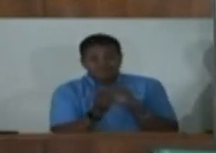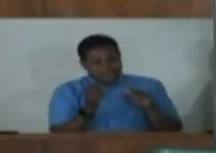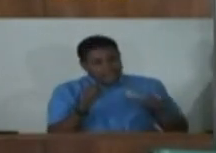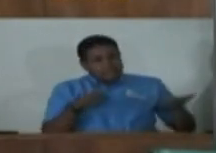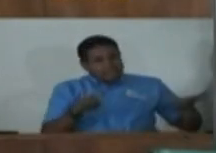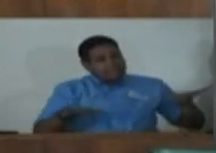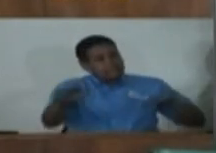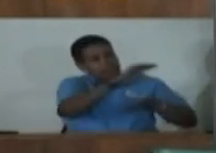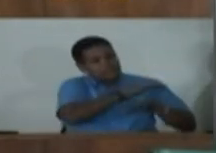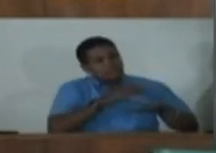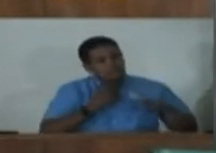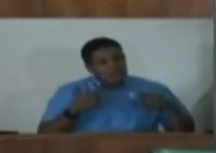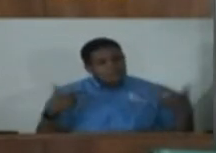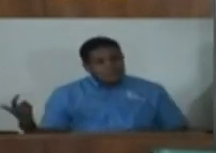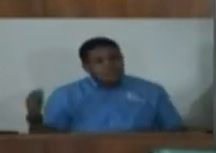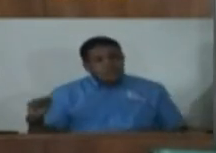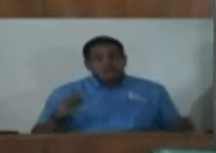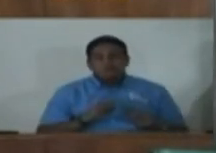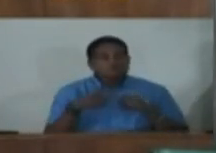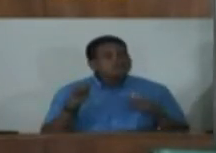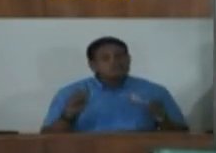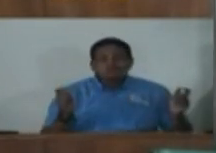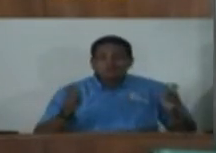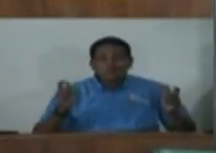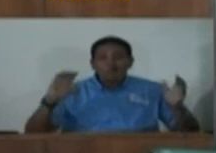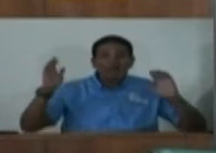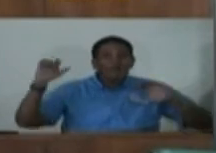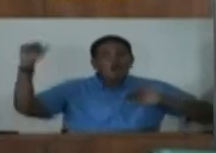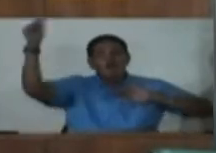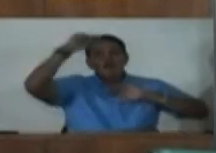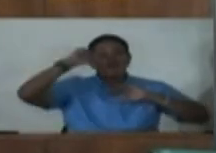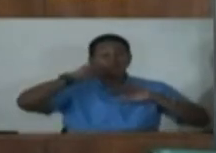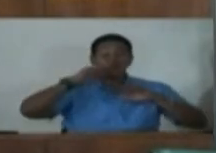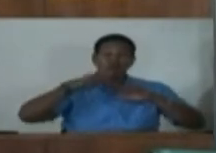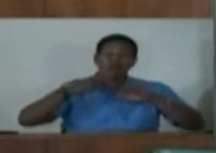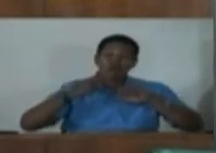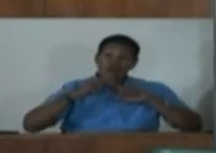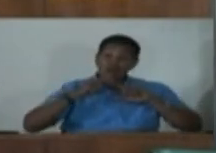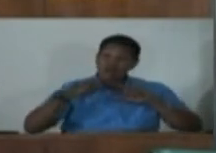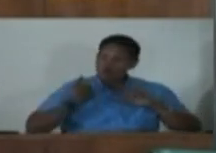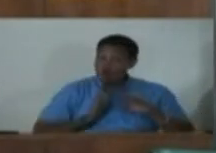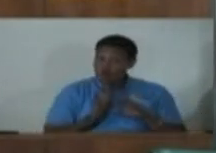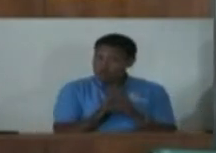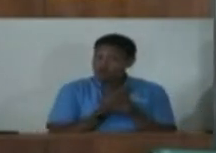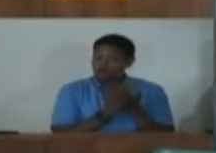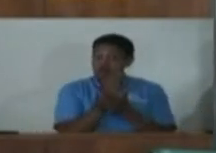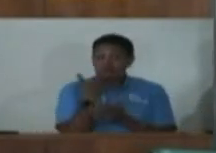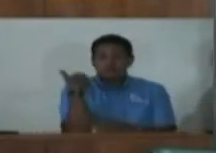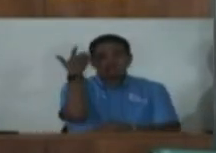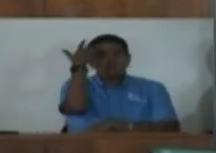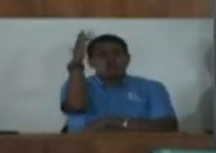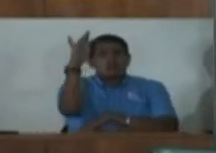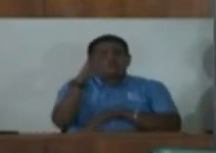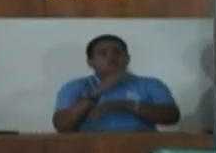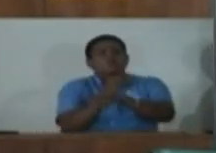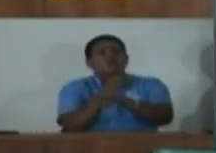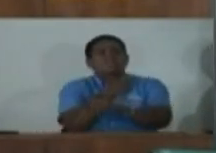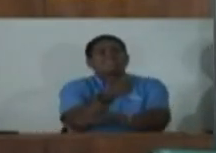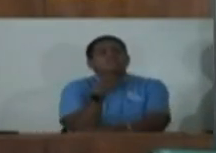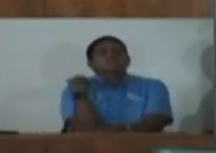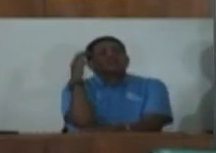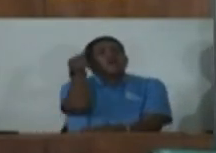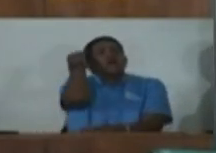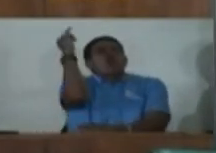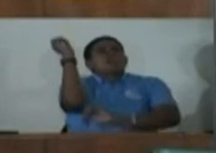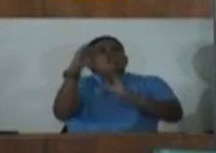extend our property rights, we really have to rely on intellectual property and the system of intellectual property that